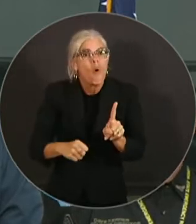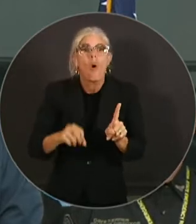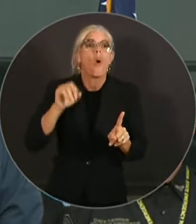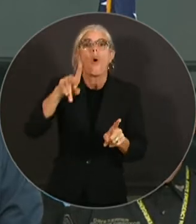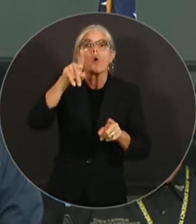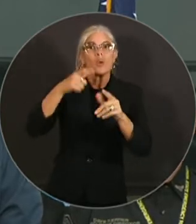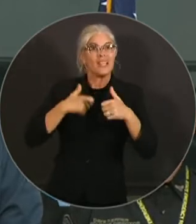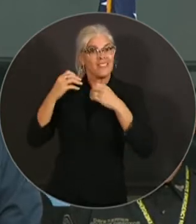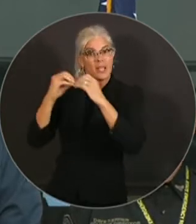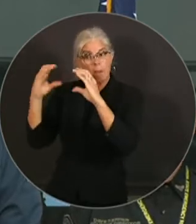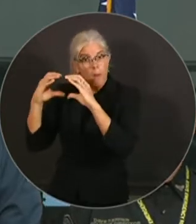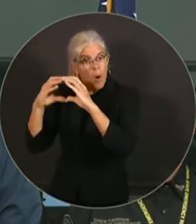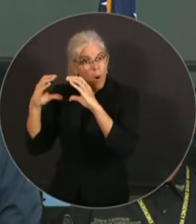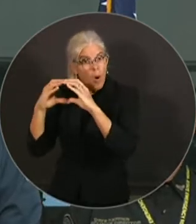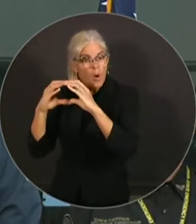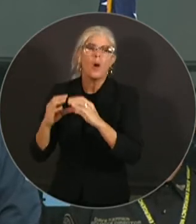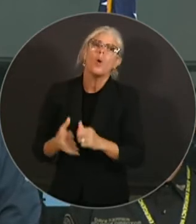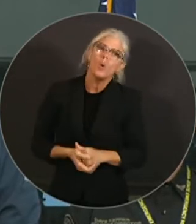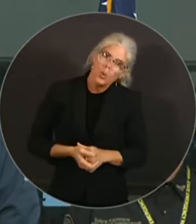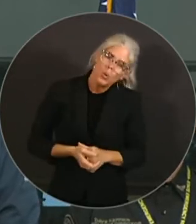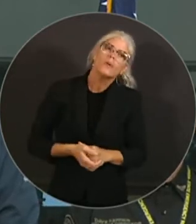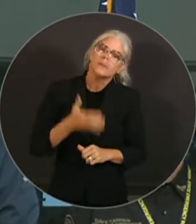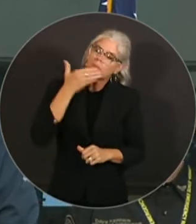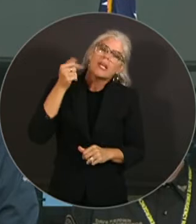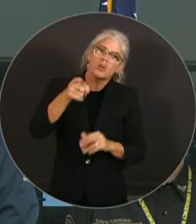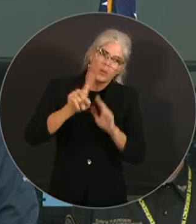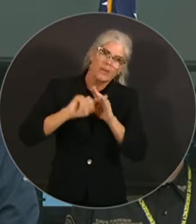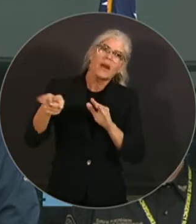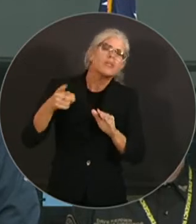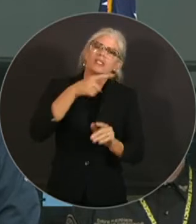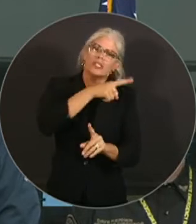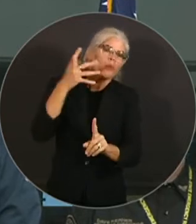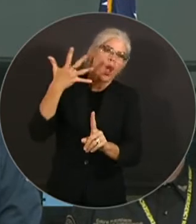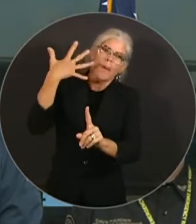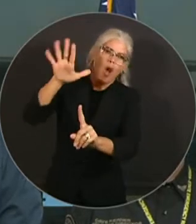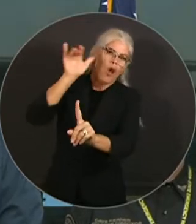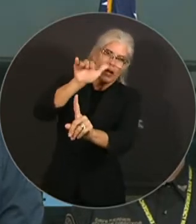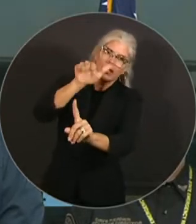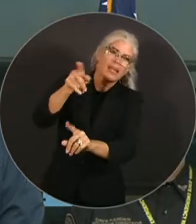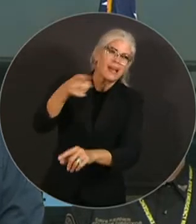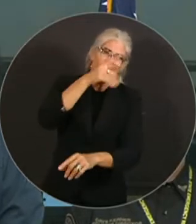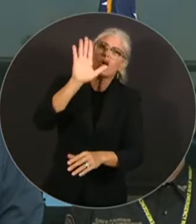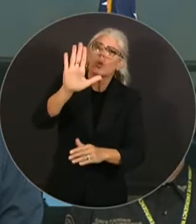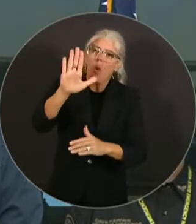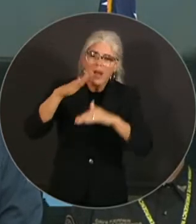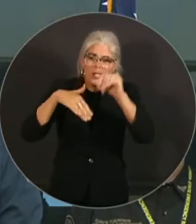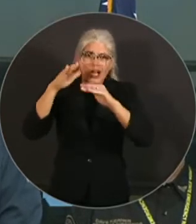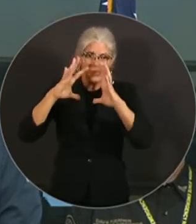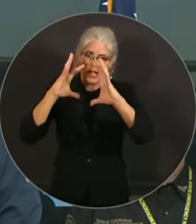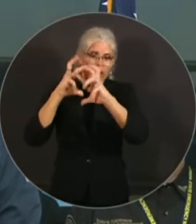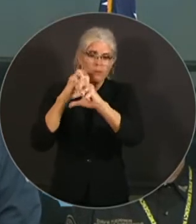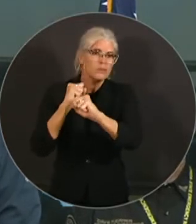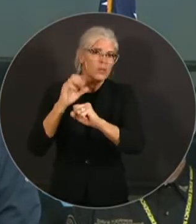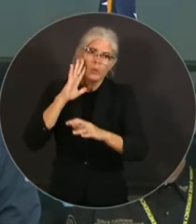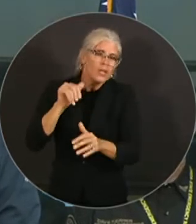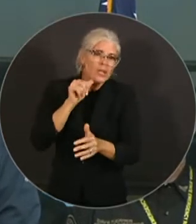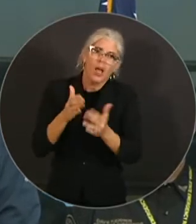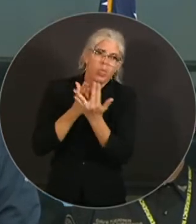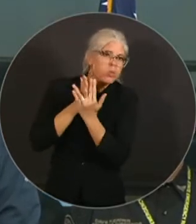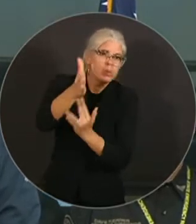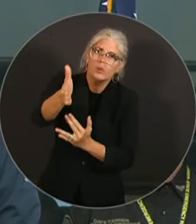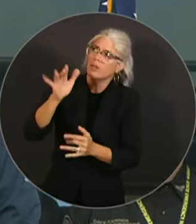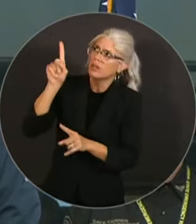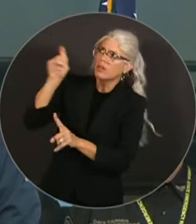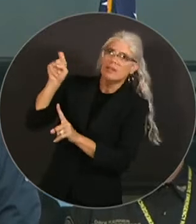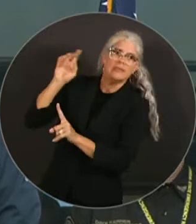imagine those are going to be evacuated anyways. But there's going to be certain structures that will not be able to withstand if